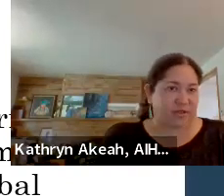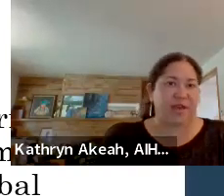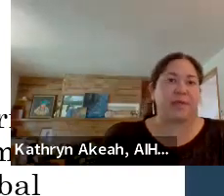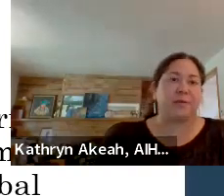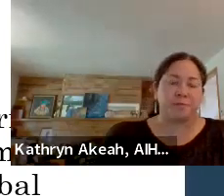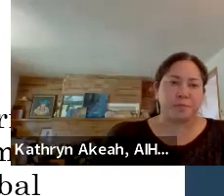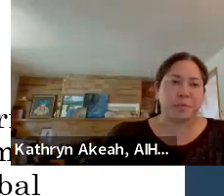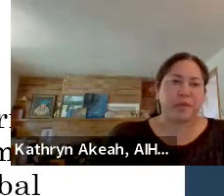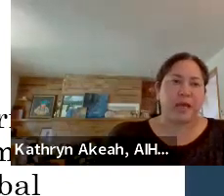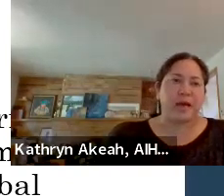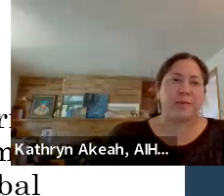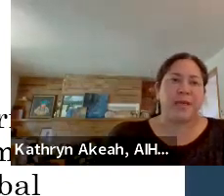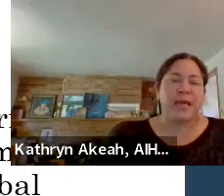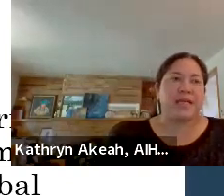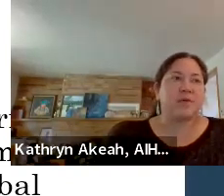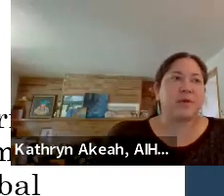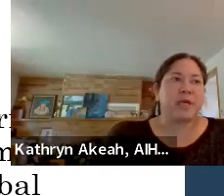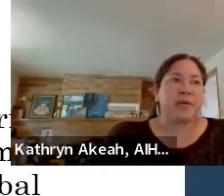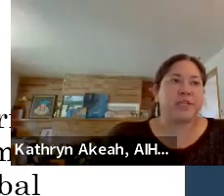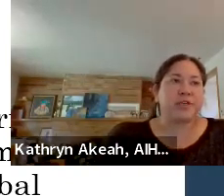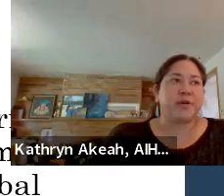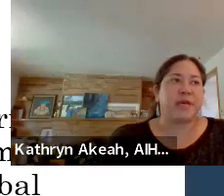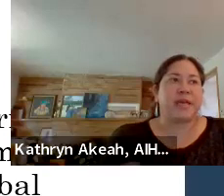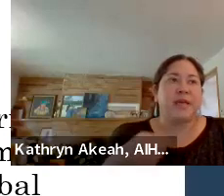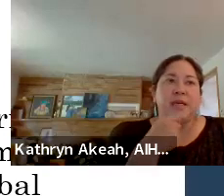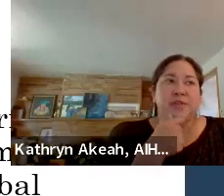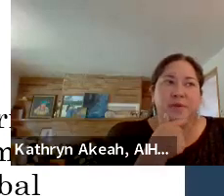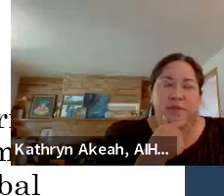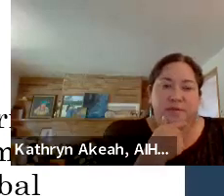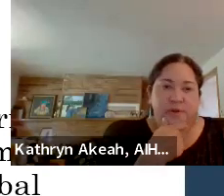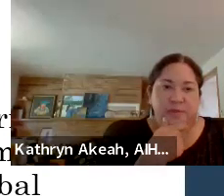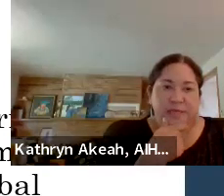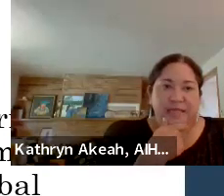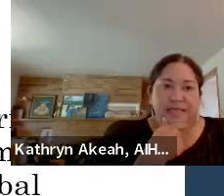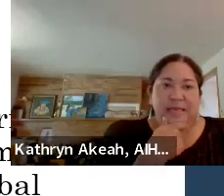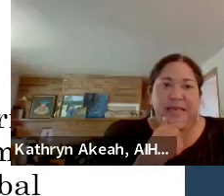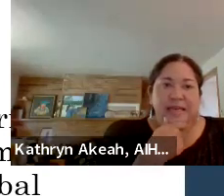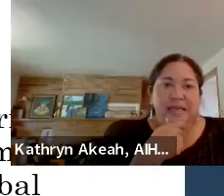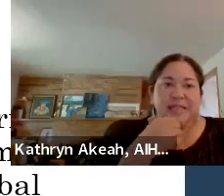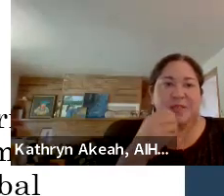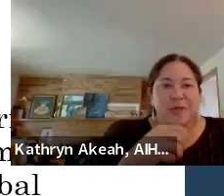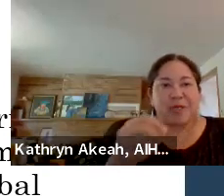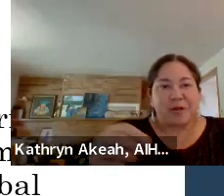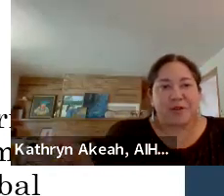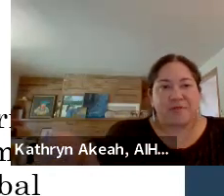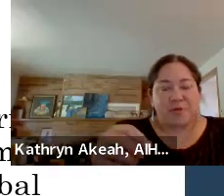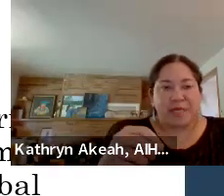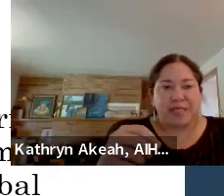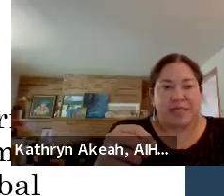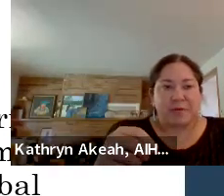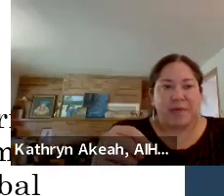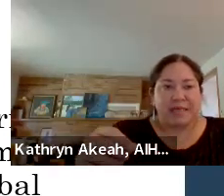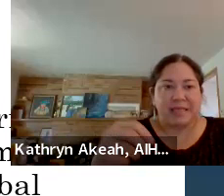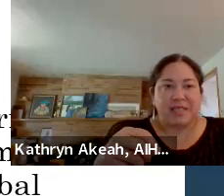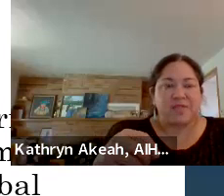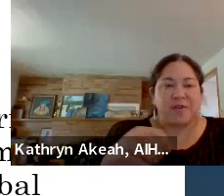contact for the family. And so we want to make sure that tribal law enforcement is inserted in all of those